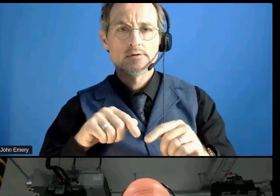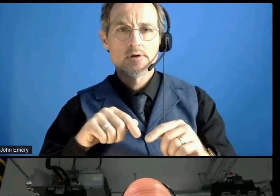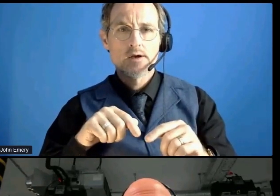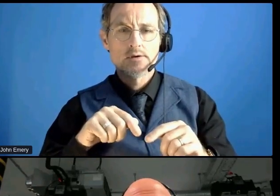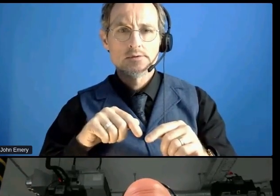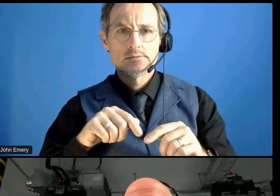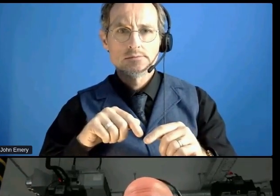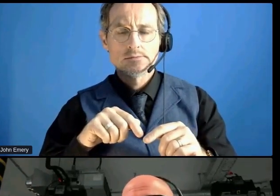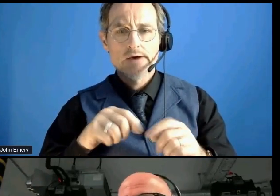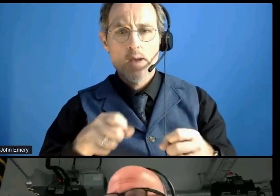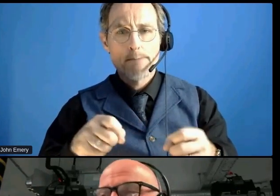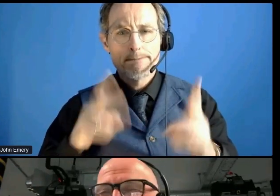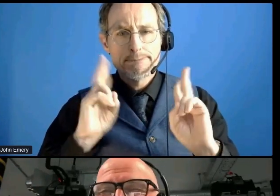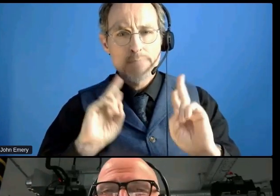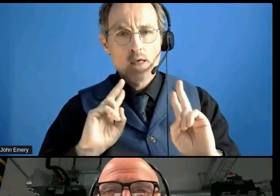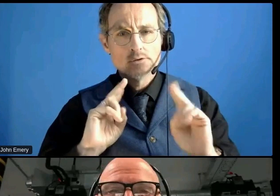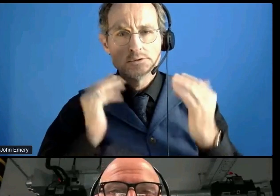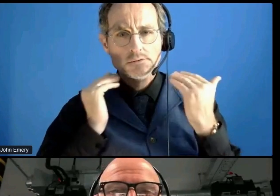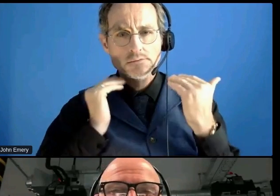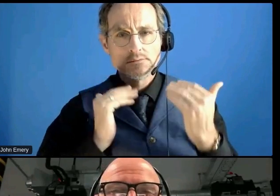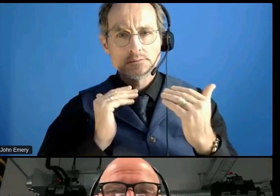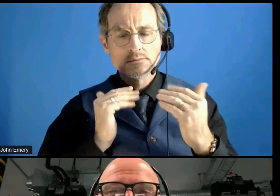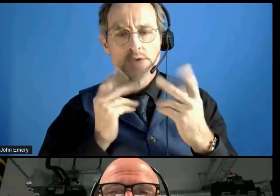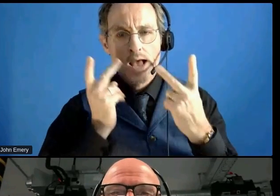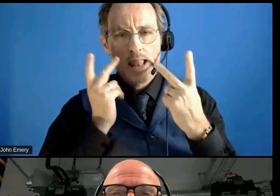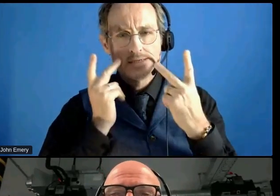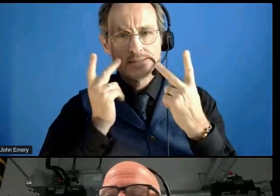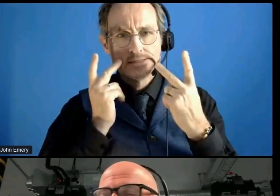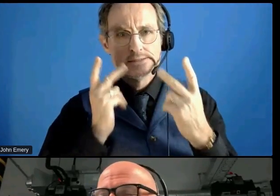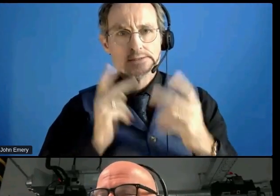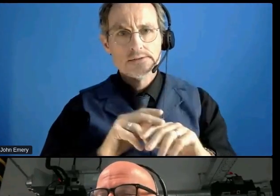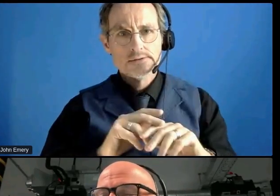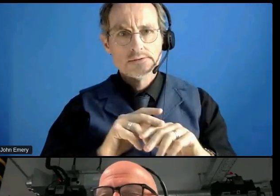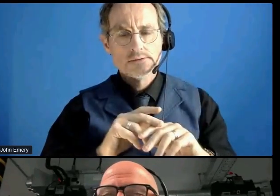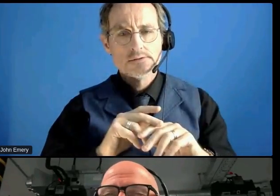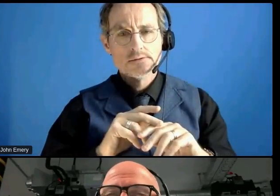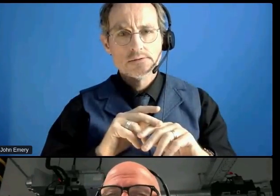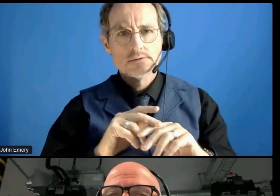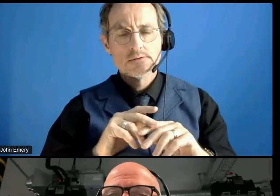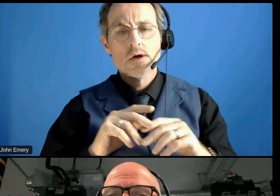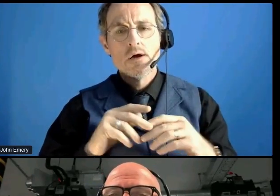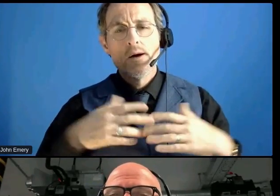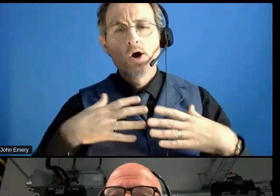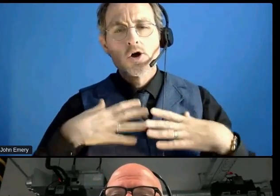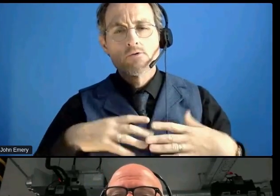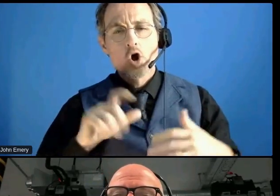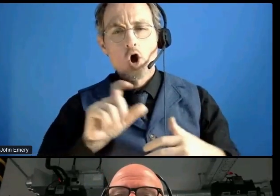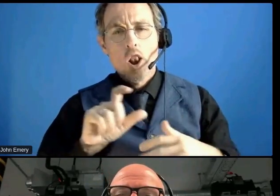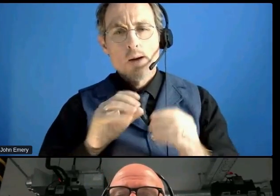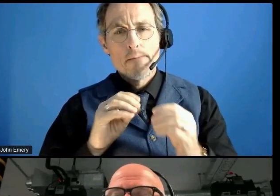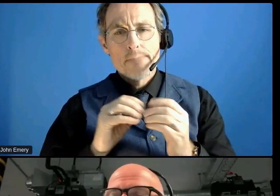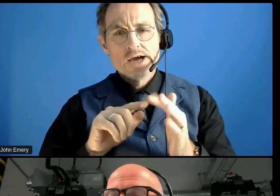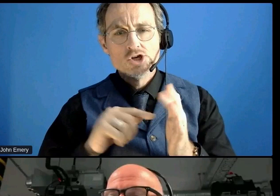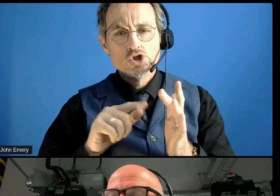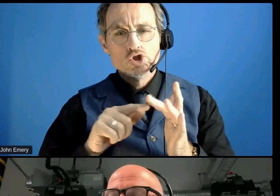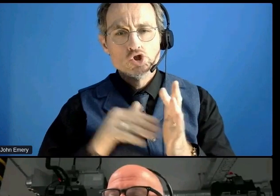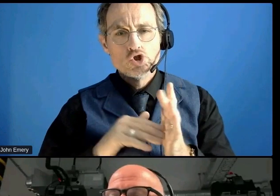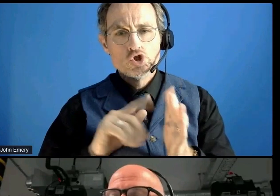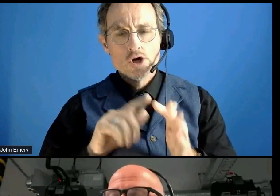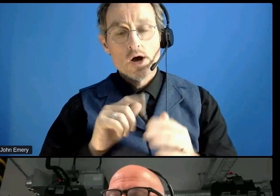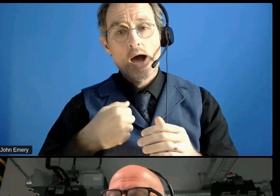raving in my It's own. it's the hand waving that did it. Okay, I'm so sorry. Okay. I'm Welsh and Irish. It's just